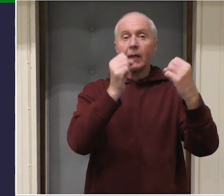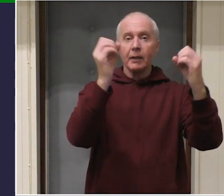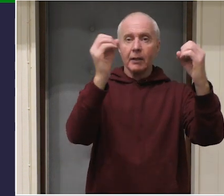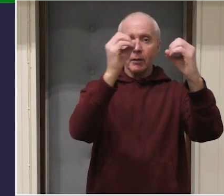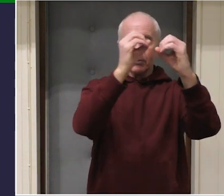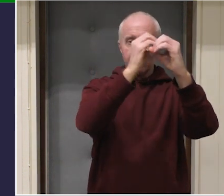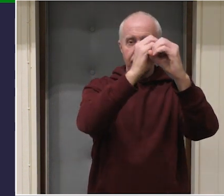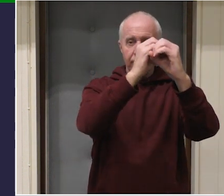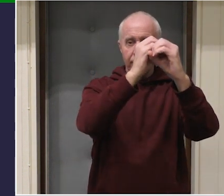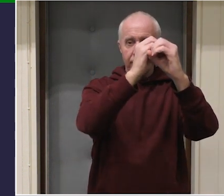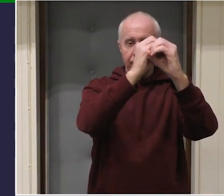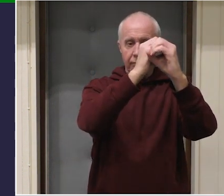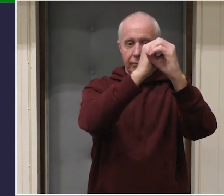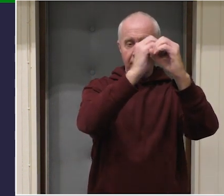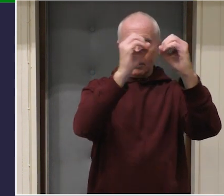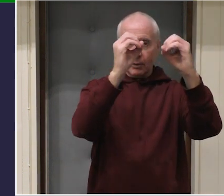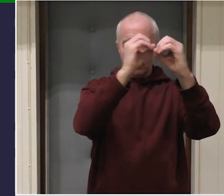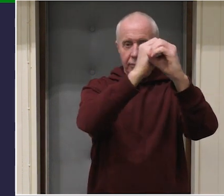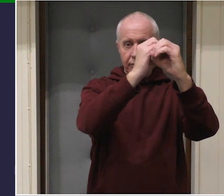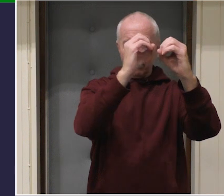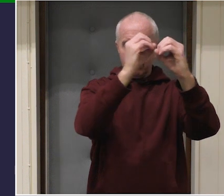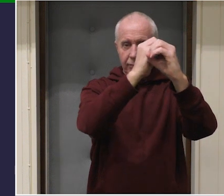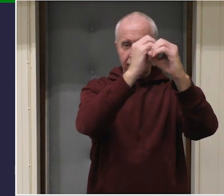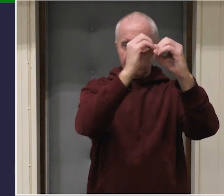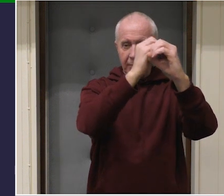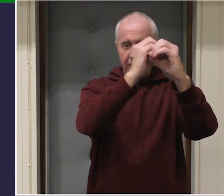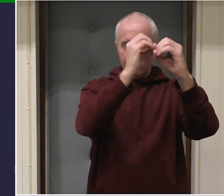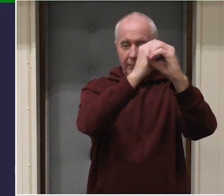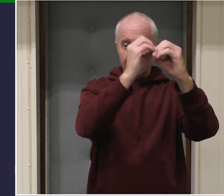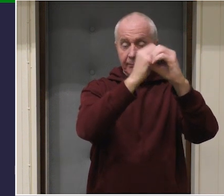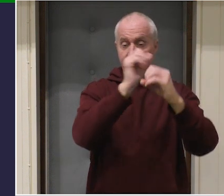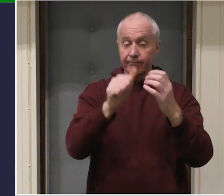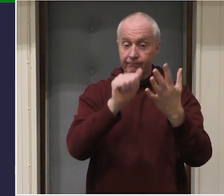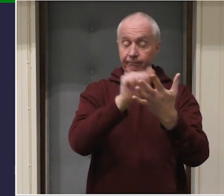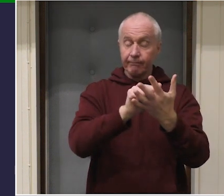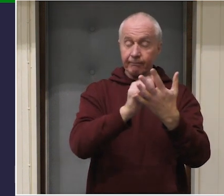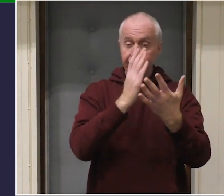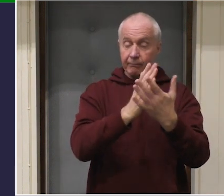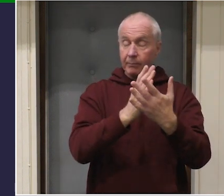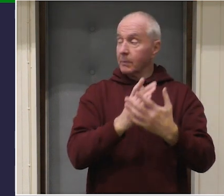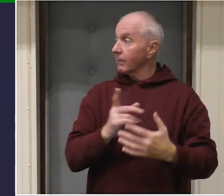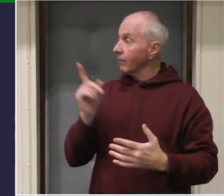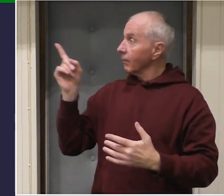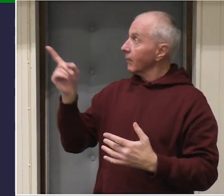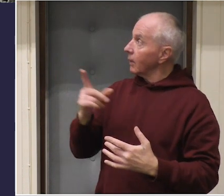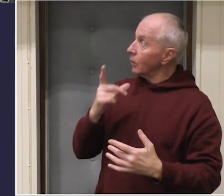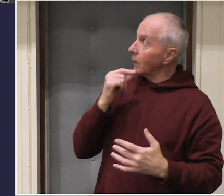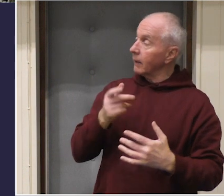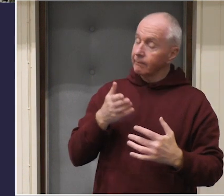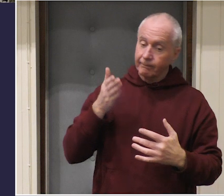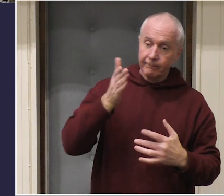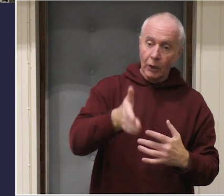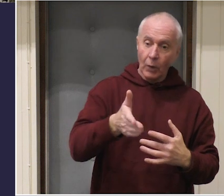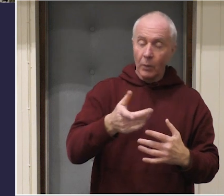is much fainter and it's going in front of Algol and blocking out some of the light. He's absolutely correct. And if you want to, you can go there